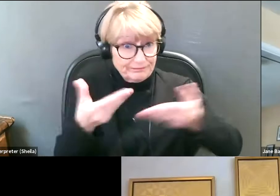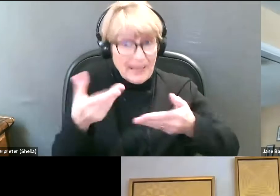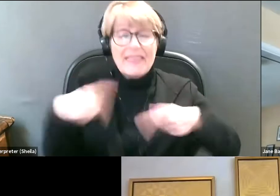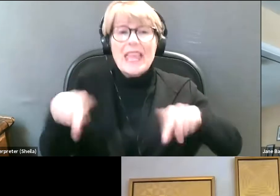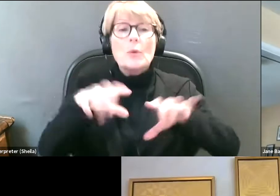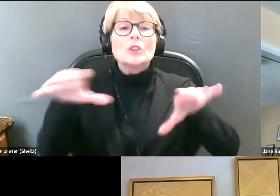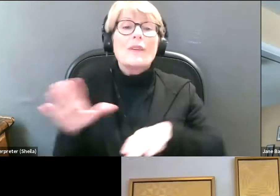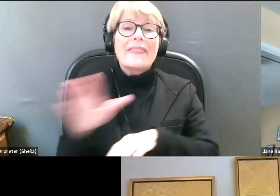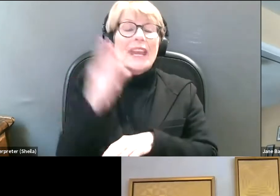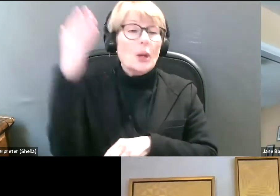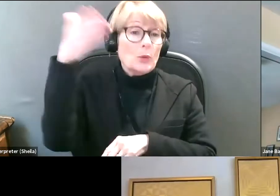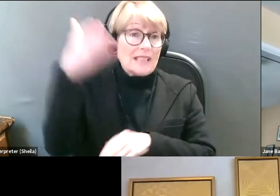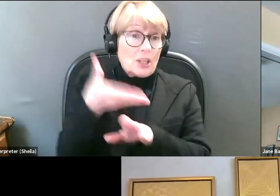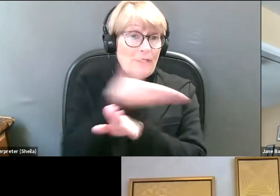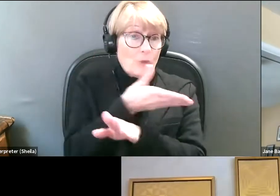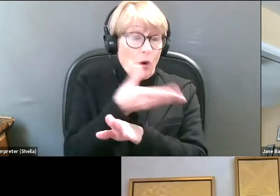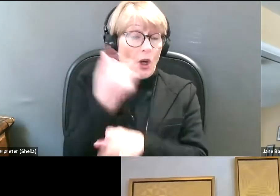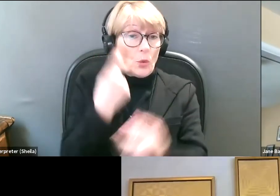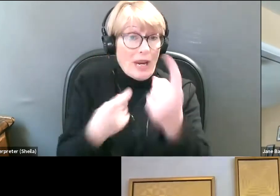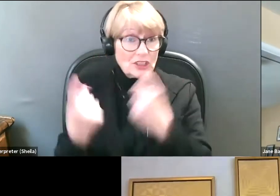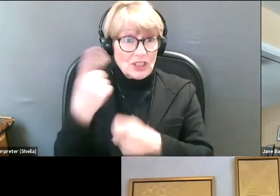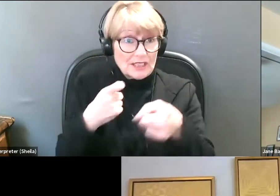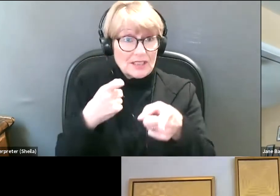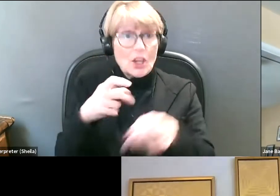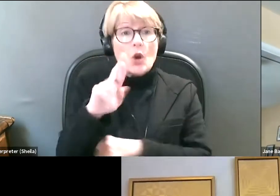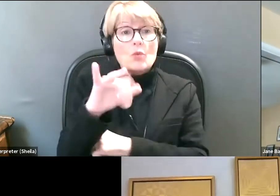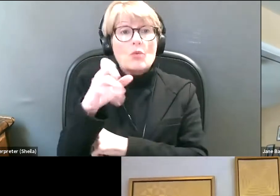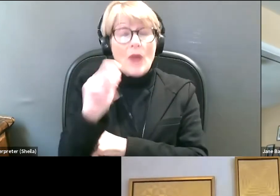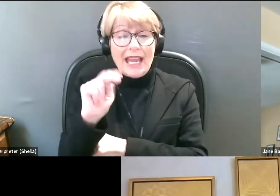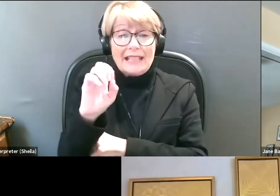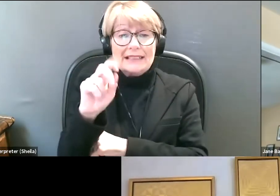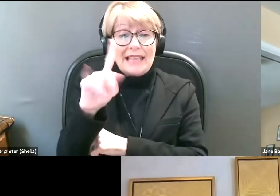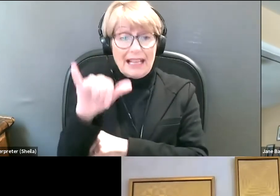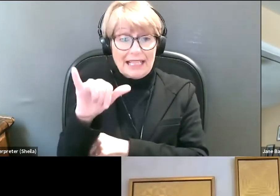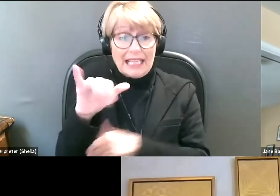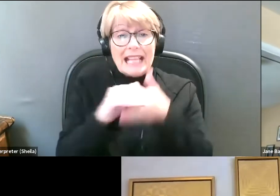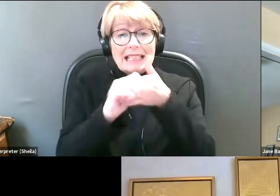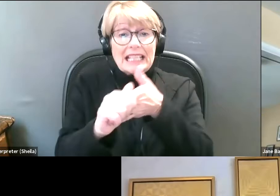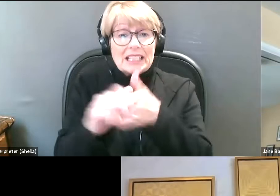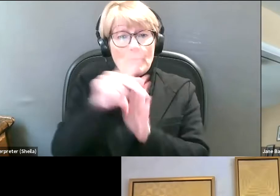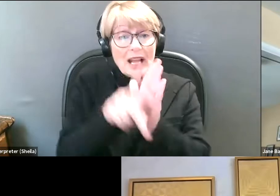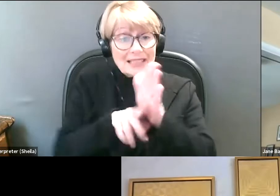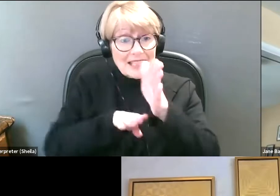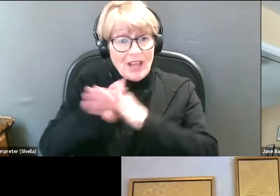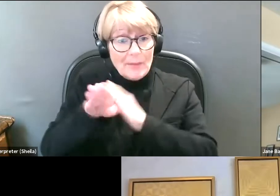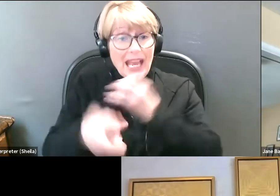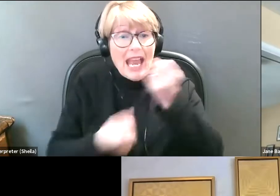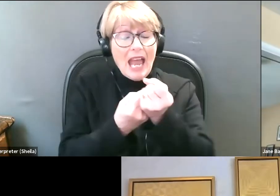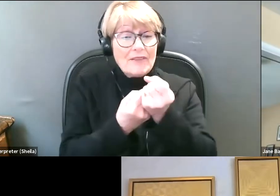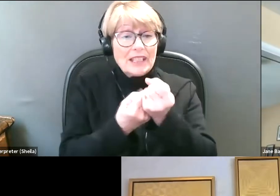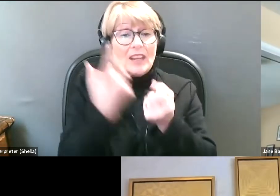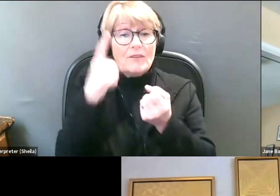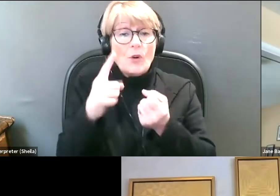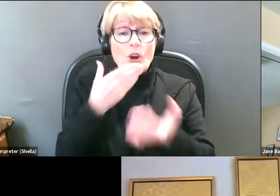questions. Ryan Talley leads policy development and advocacy efforts for good government reform on a